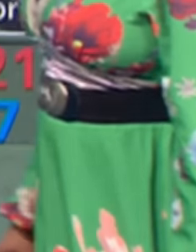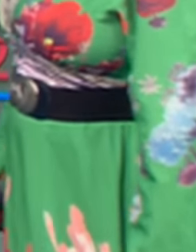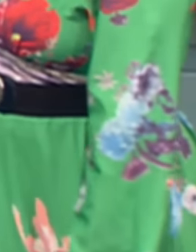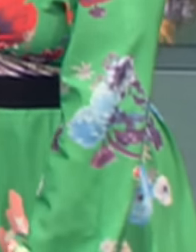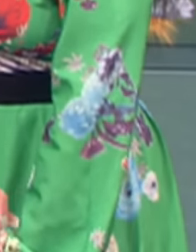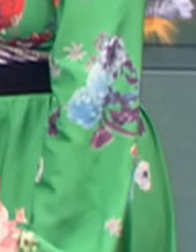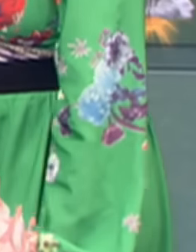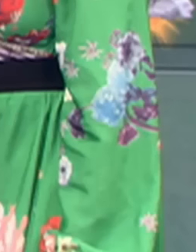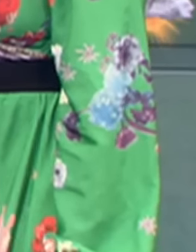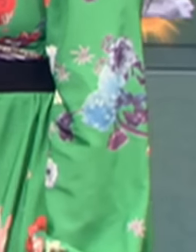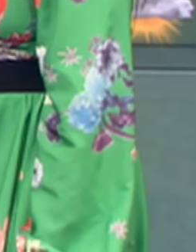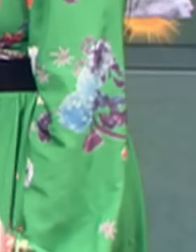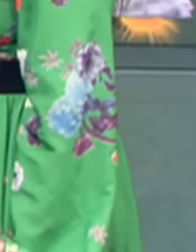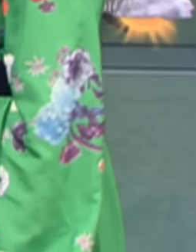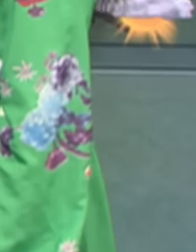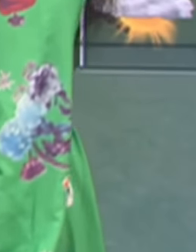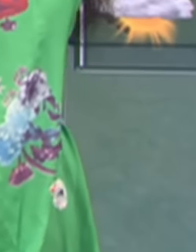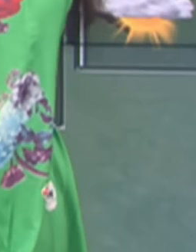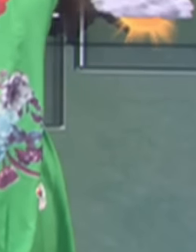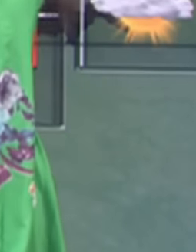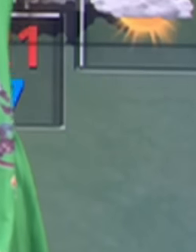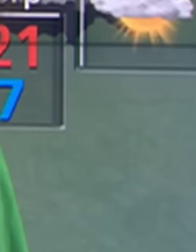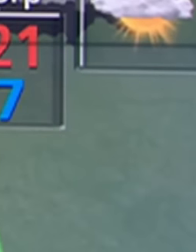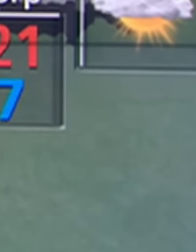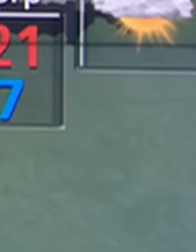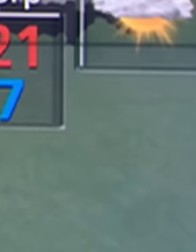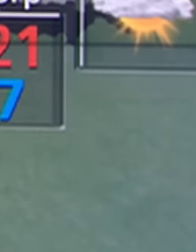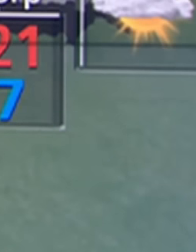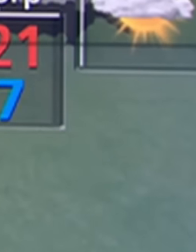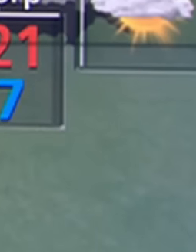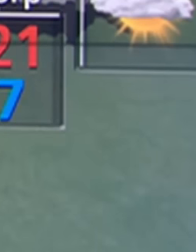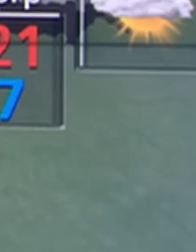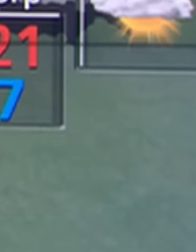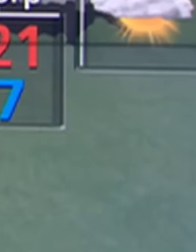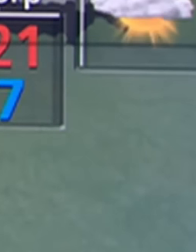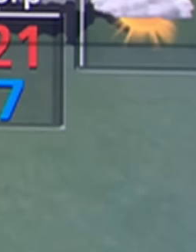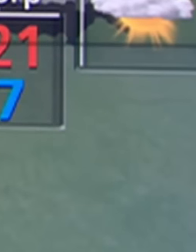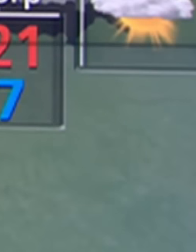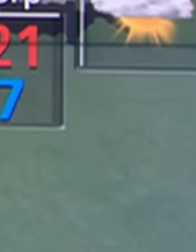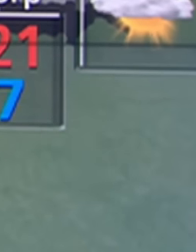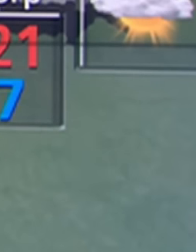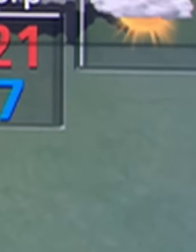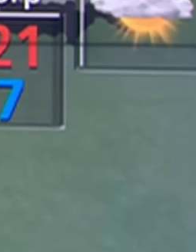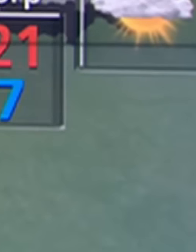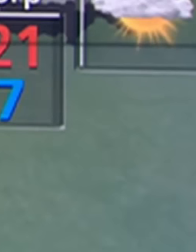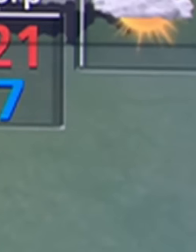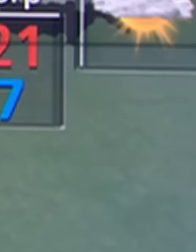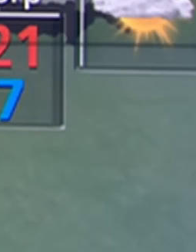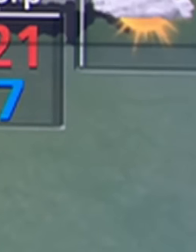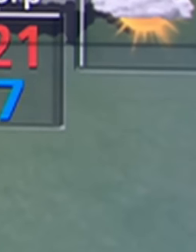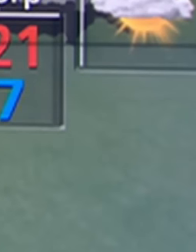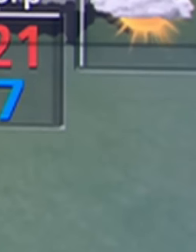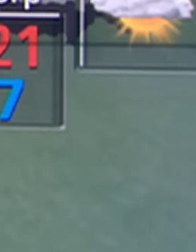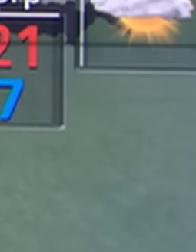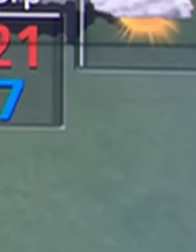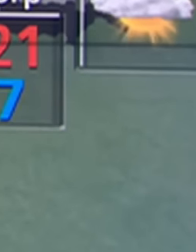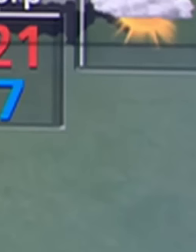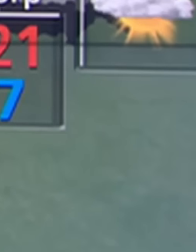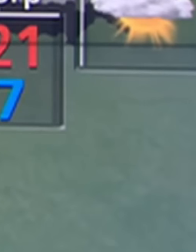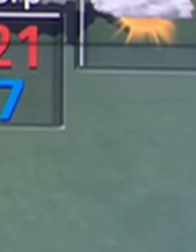Sasa le gona go tla be go ntše go ruthetse Mahikeng ba tla itemogela letšatši Taung le gona go tla ba le Mesarasarane eupša go tla be go ntše go ruthetse mogedi wa